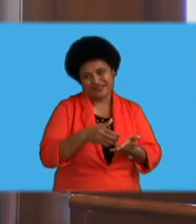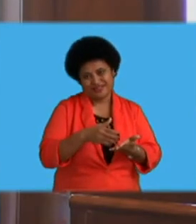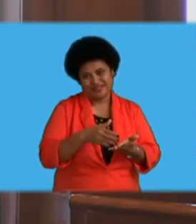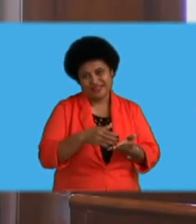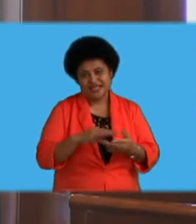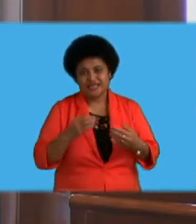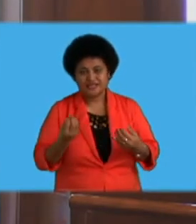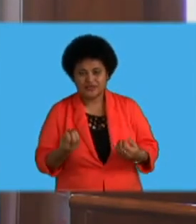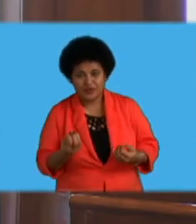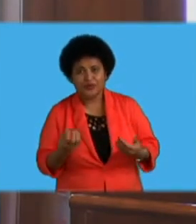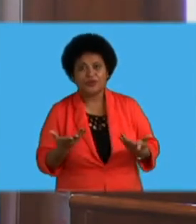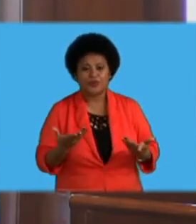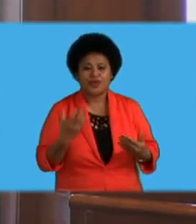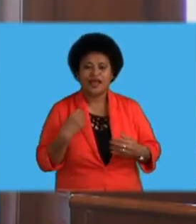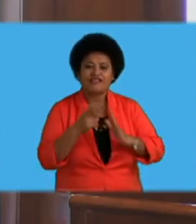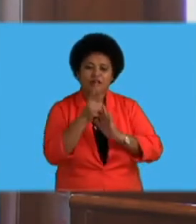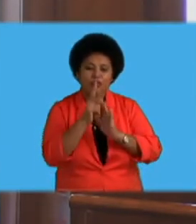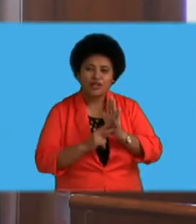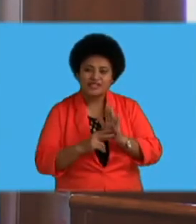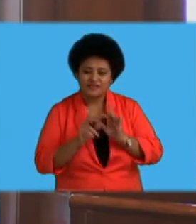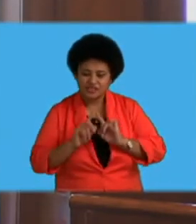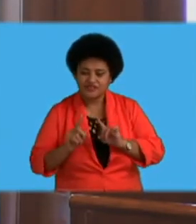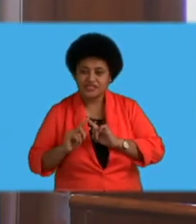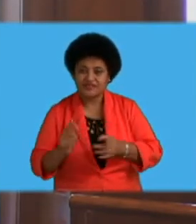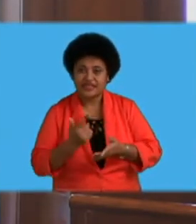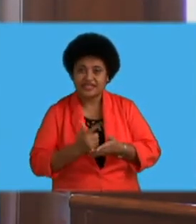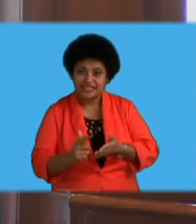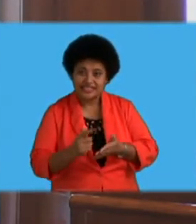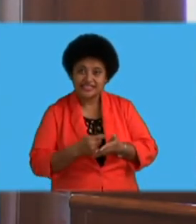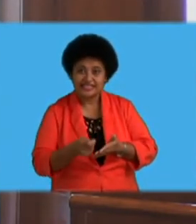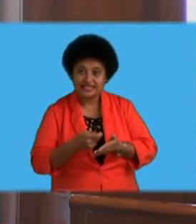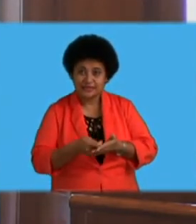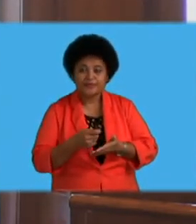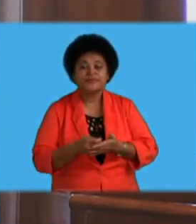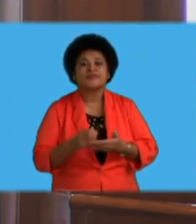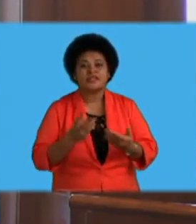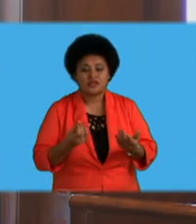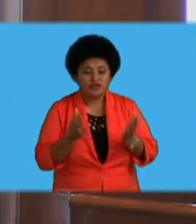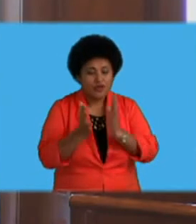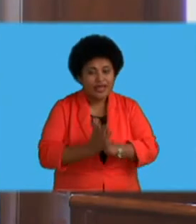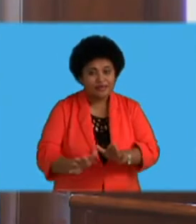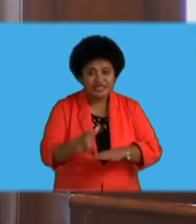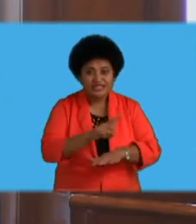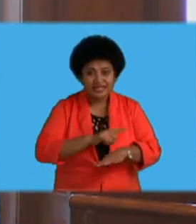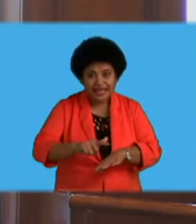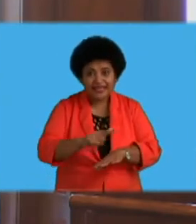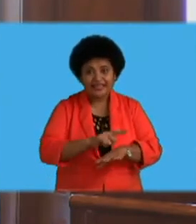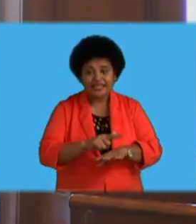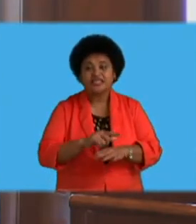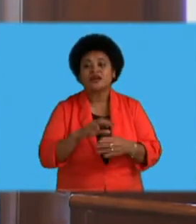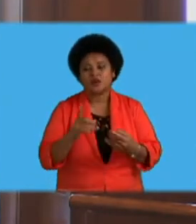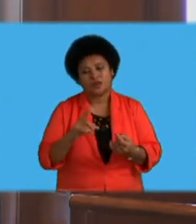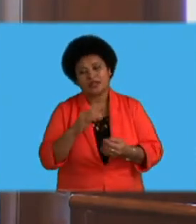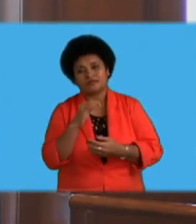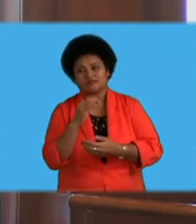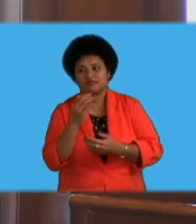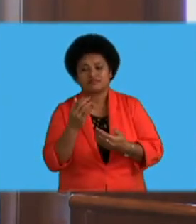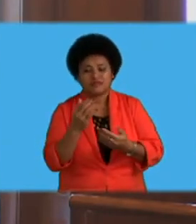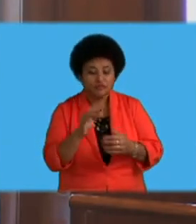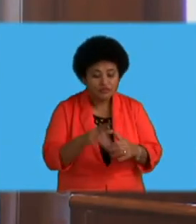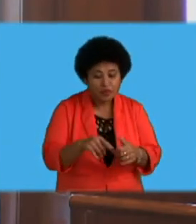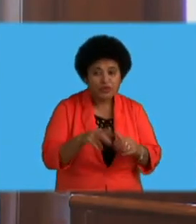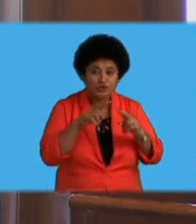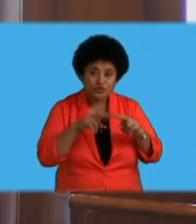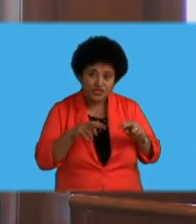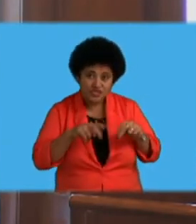laid down in its policy for all types of leases, which are to be met before vacant lots are allocated to the successful applicants. With the